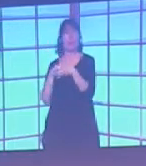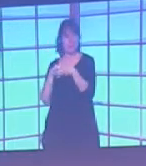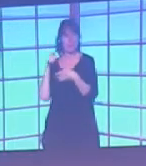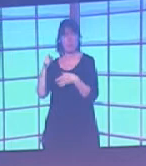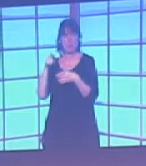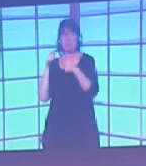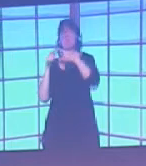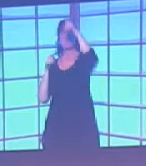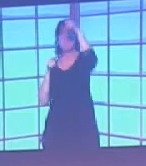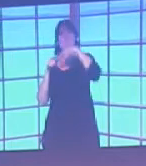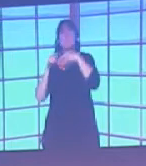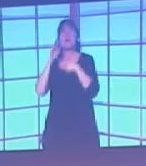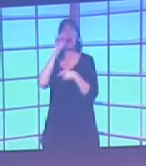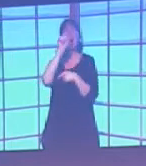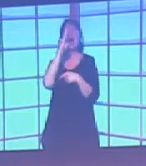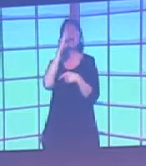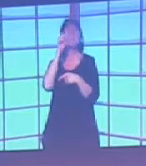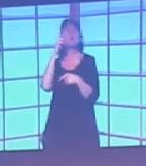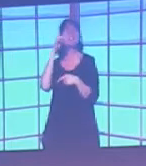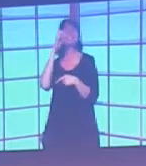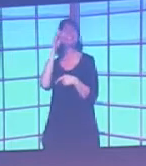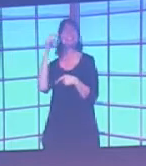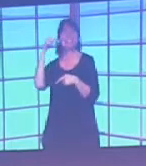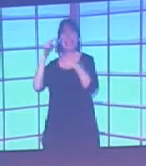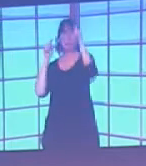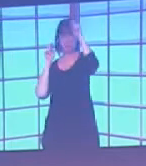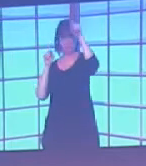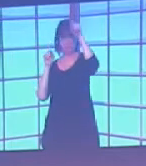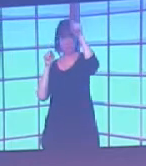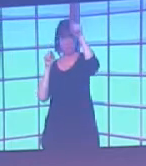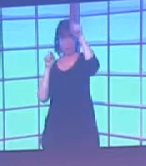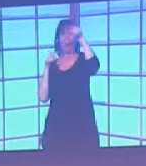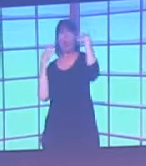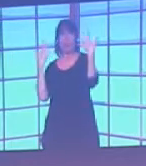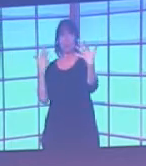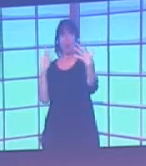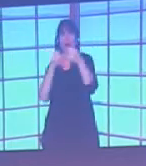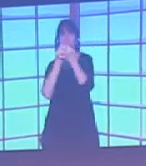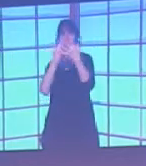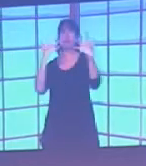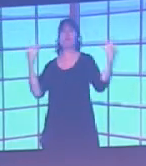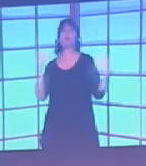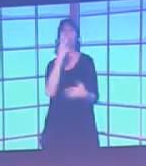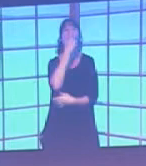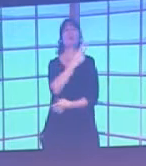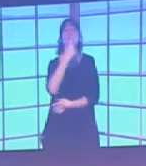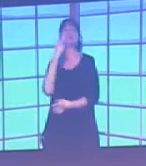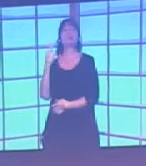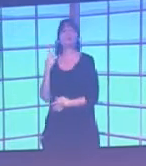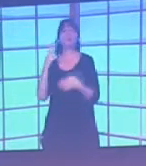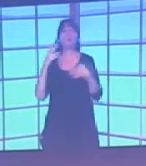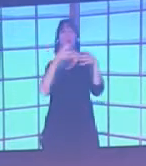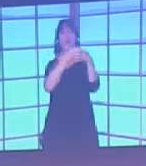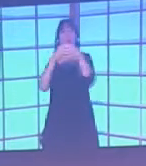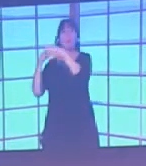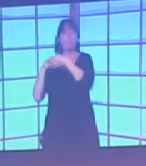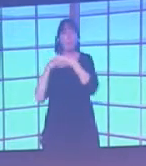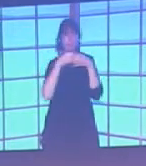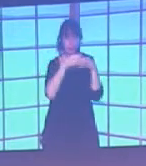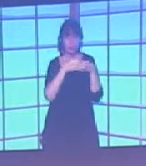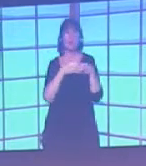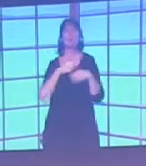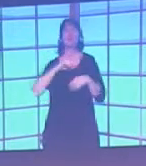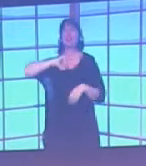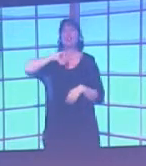Aberdeen, Kilmarnock and Hearts. It's now grown to 22 out of the 42 clubs in the